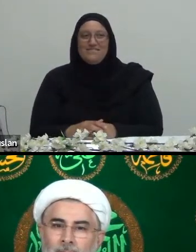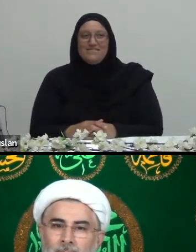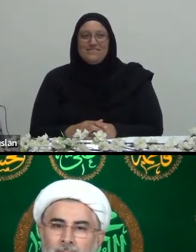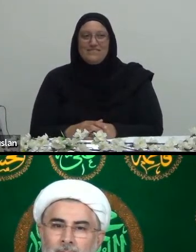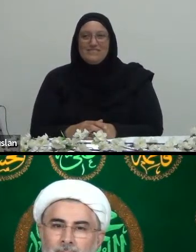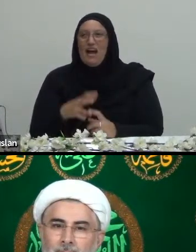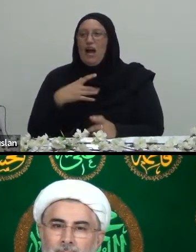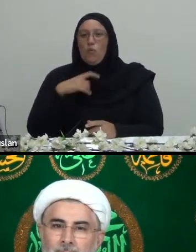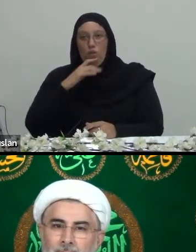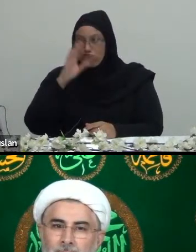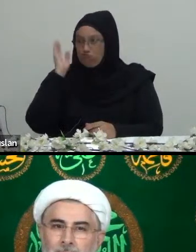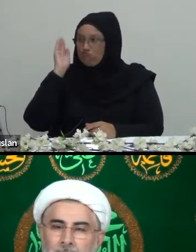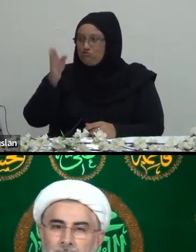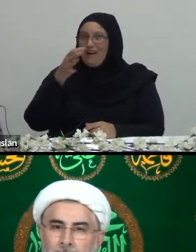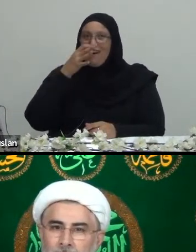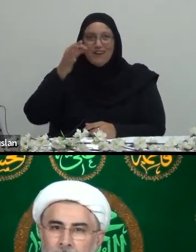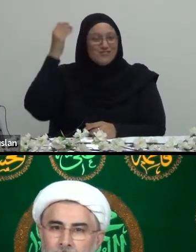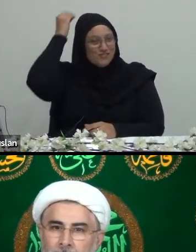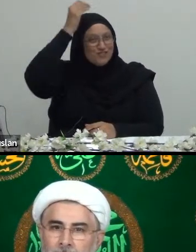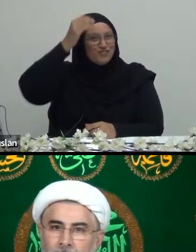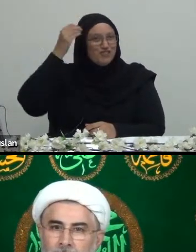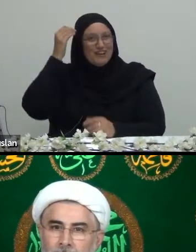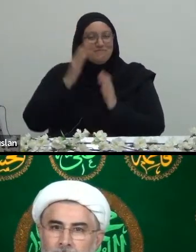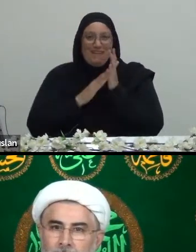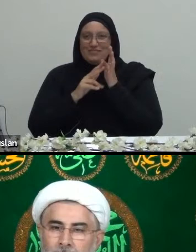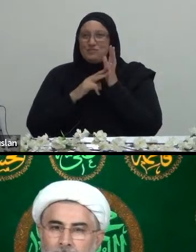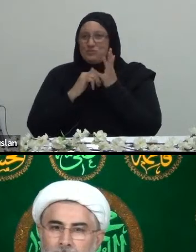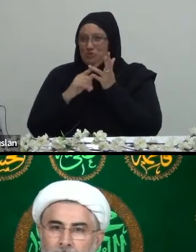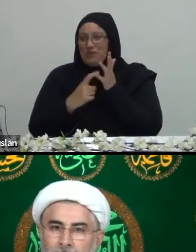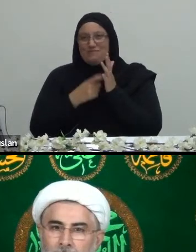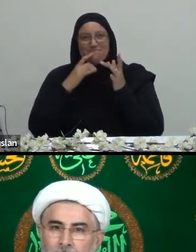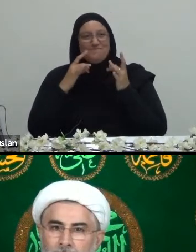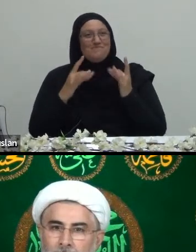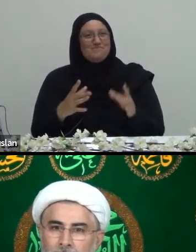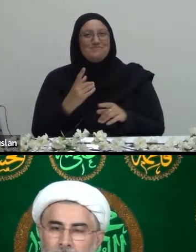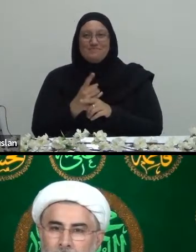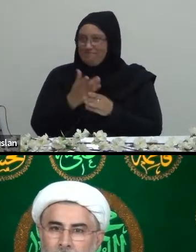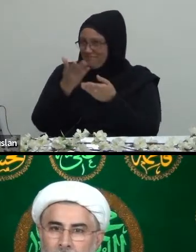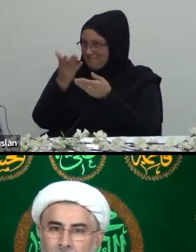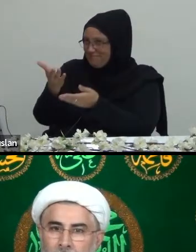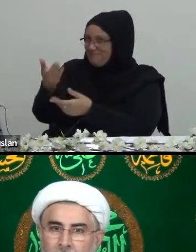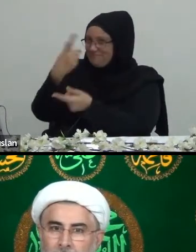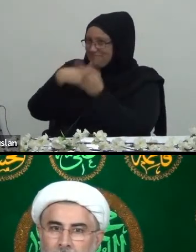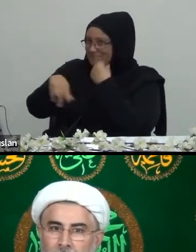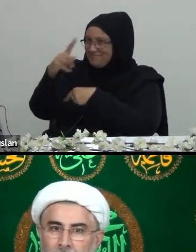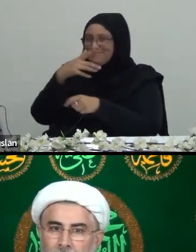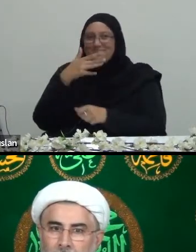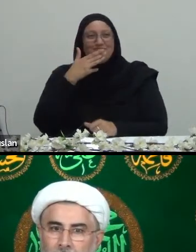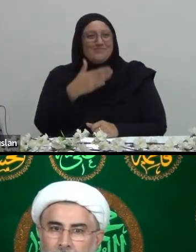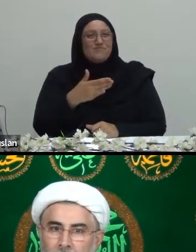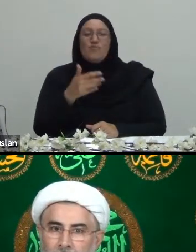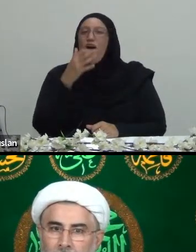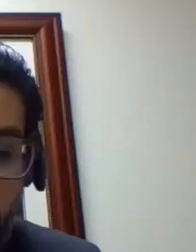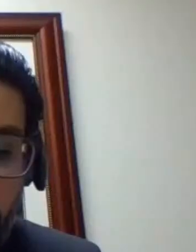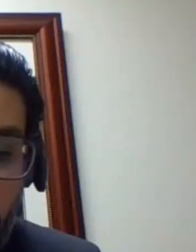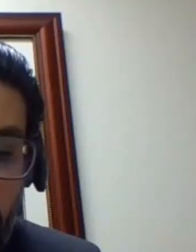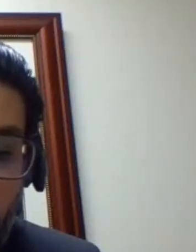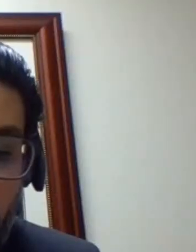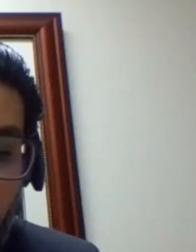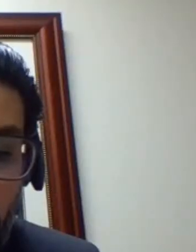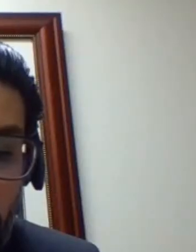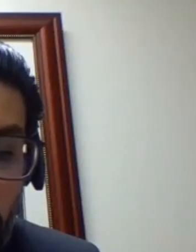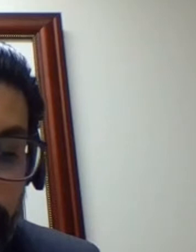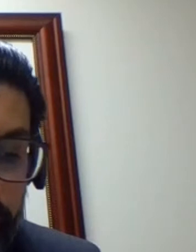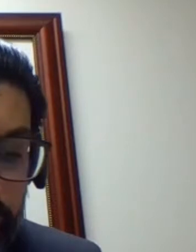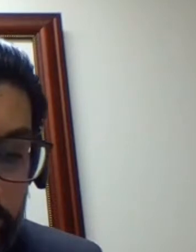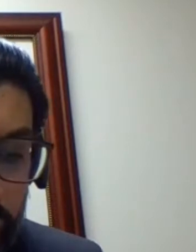to Sheikh Mansour, if that's all right, and put it out to Sheikh Mansour. If you could please provide,